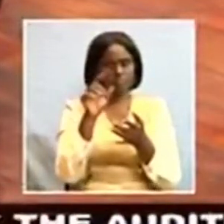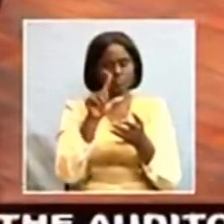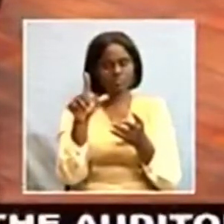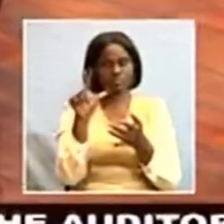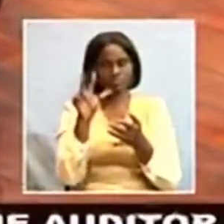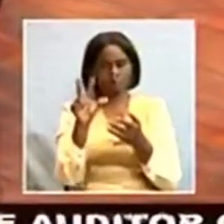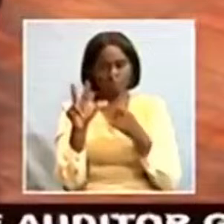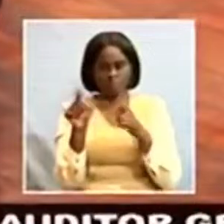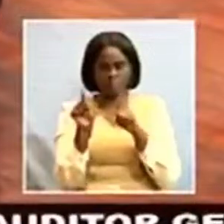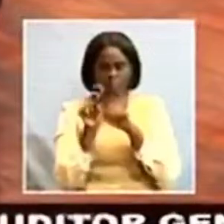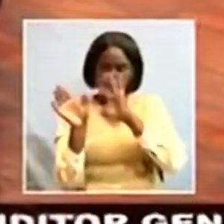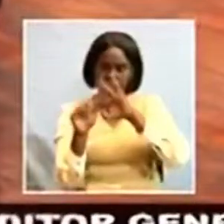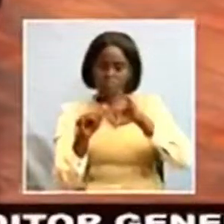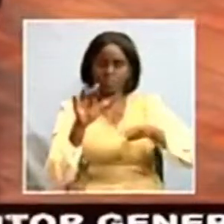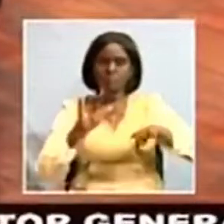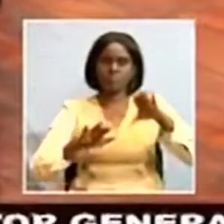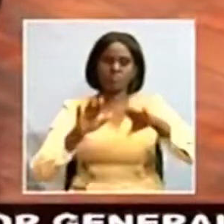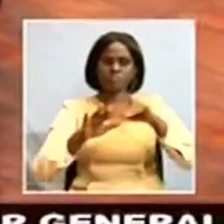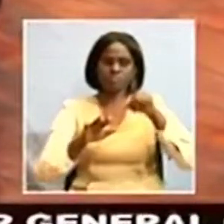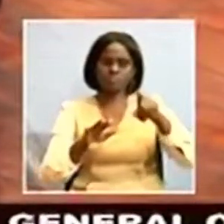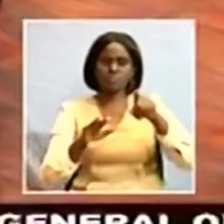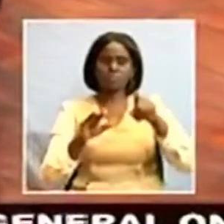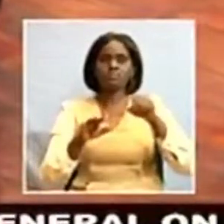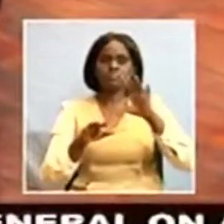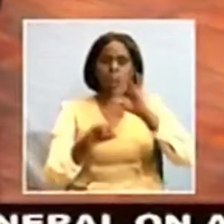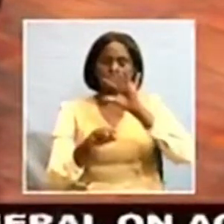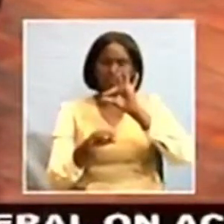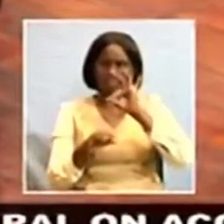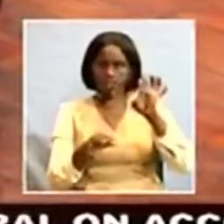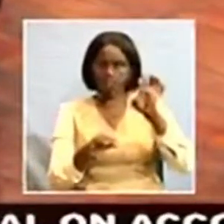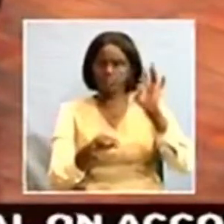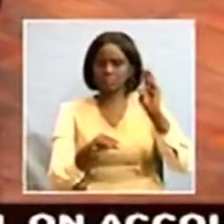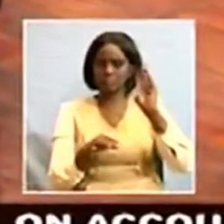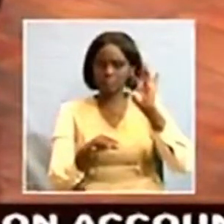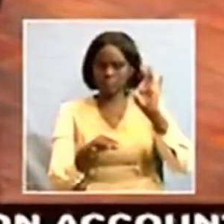3,355,523, leaving a balance of